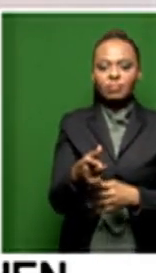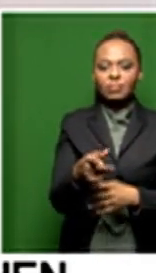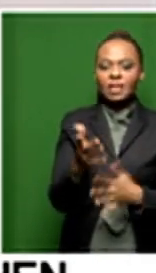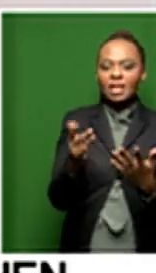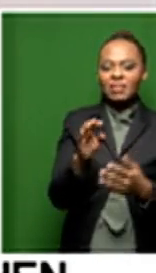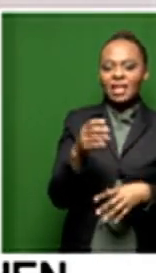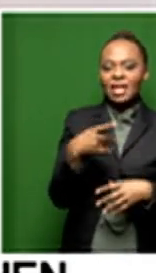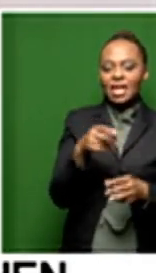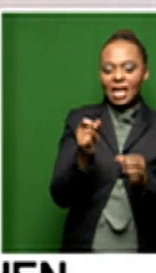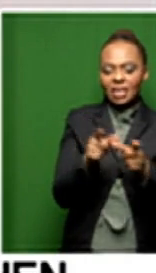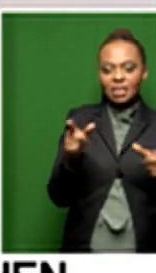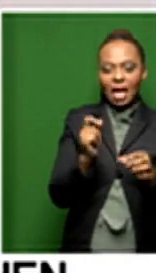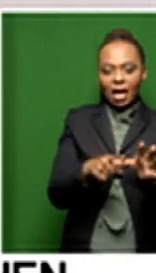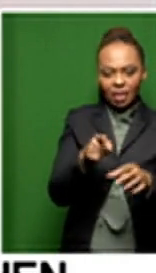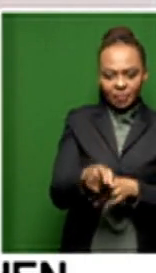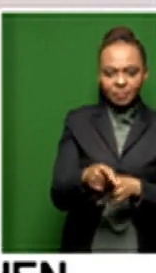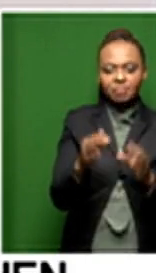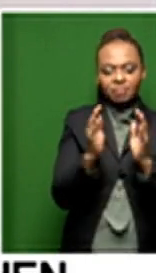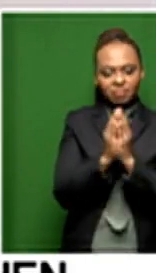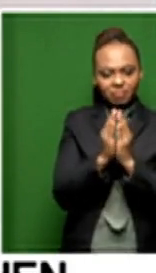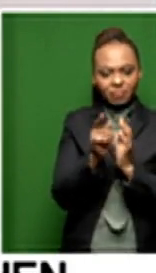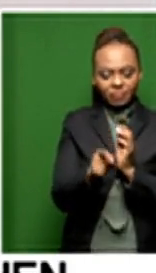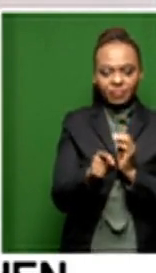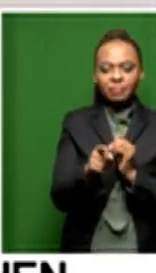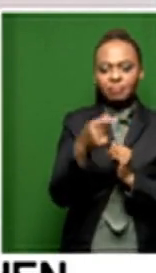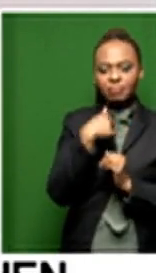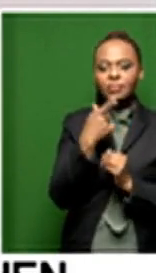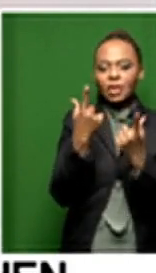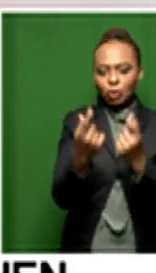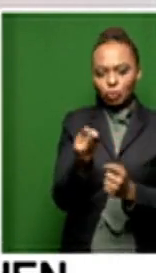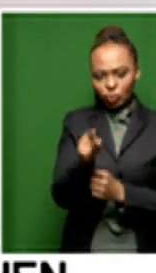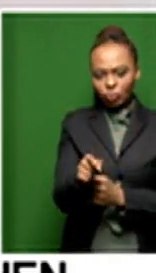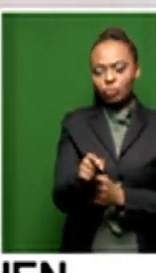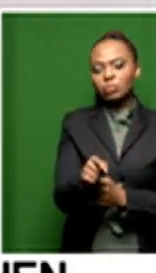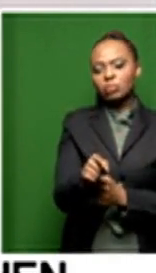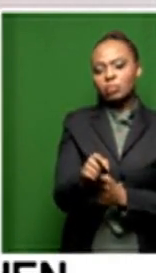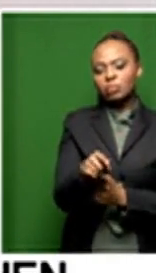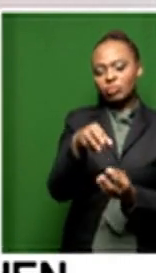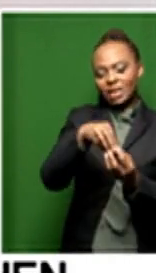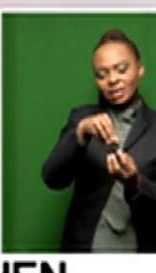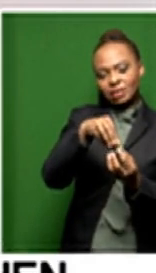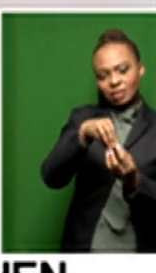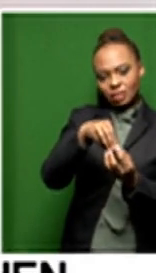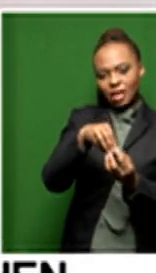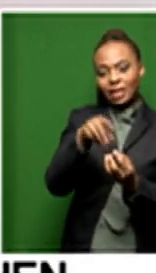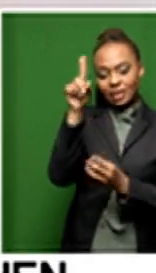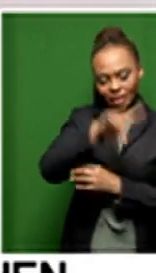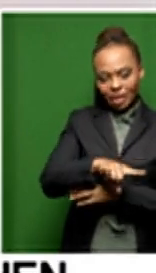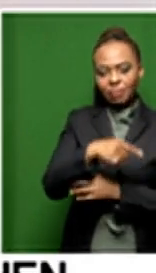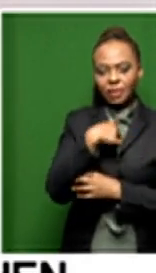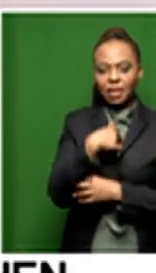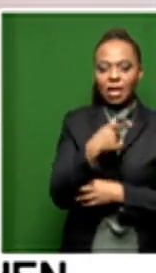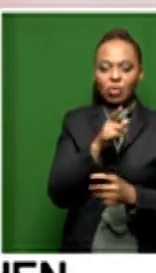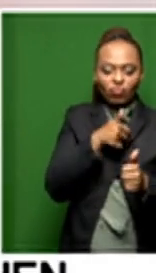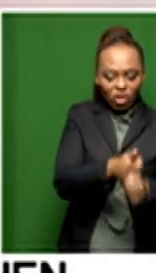recipes around fish, which people will also really like. So that's how I structure them, and then, yeah. Yeah, and I